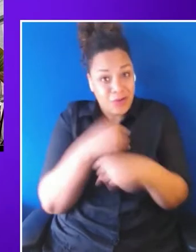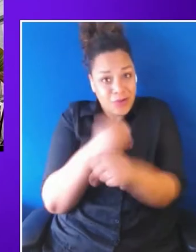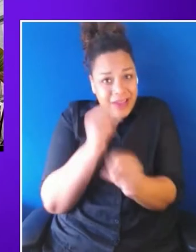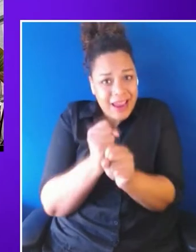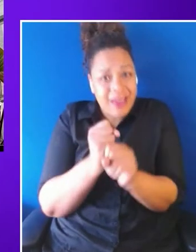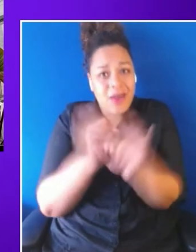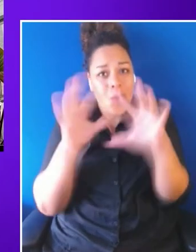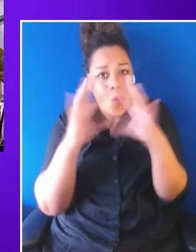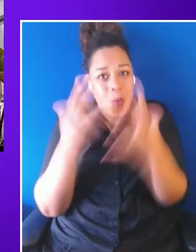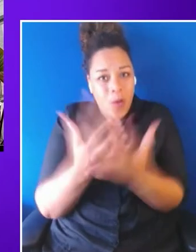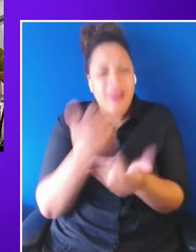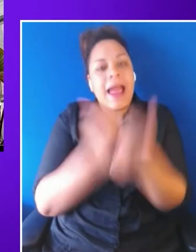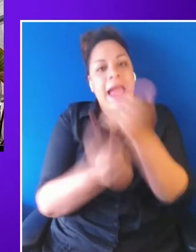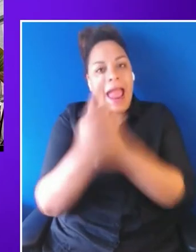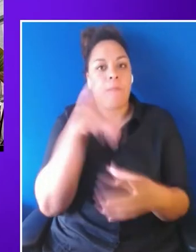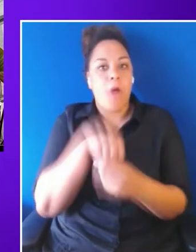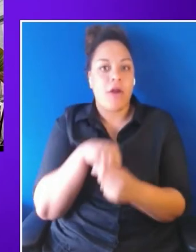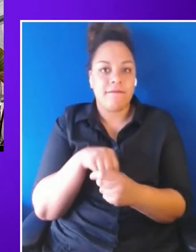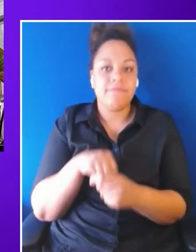everyone is part of.